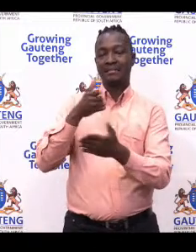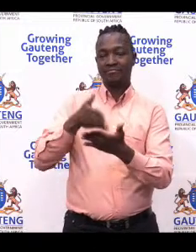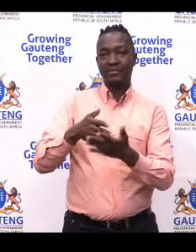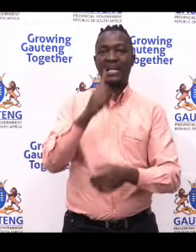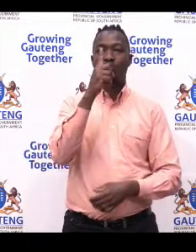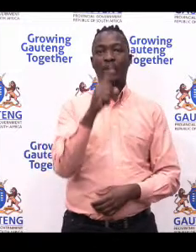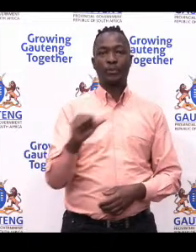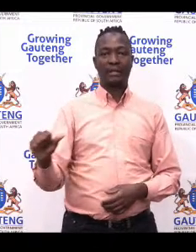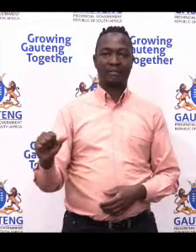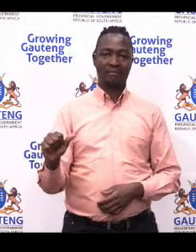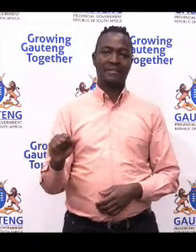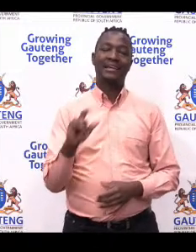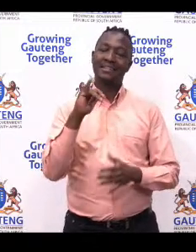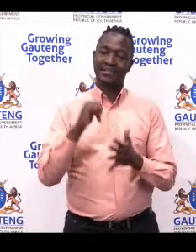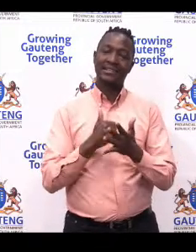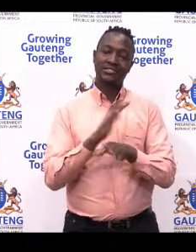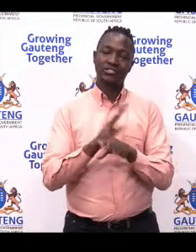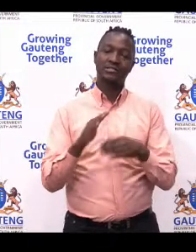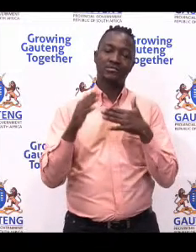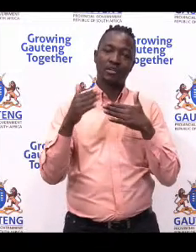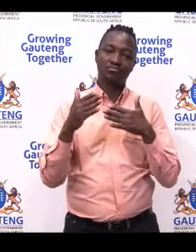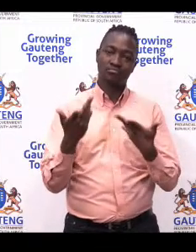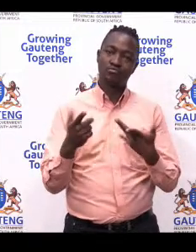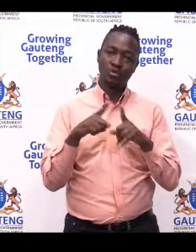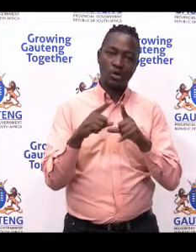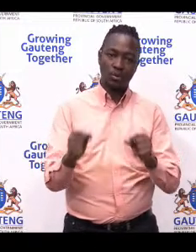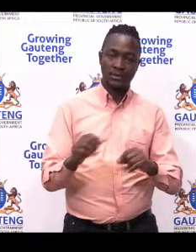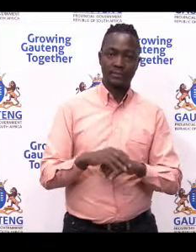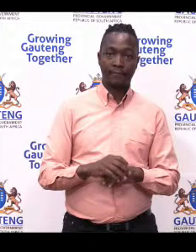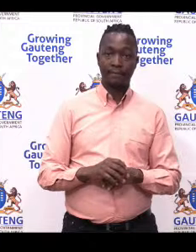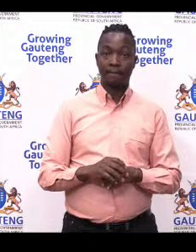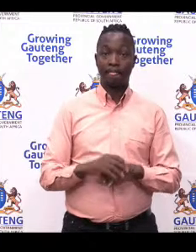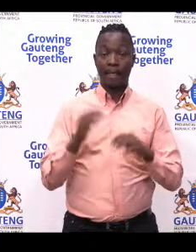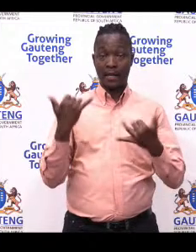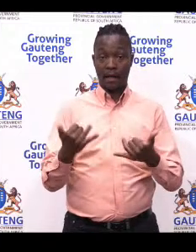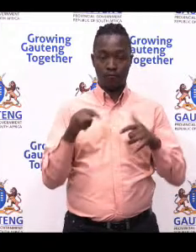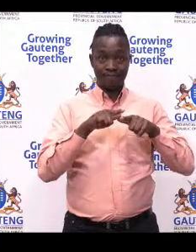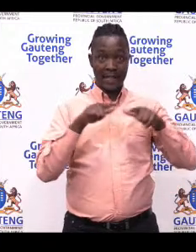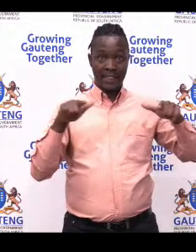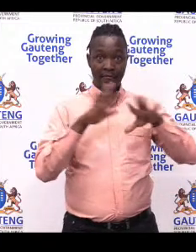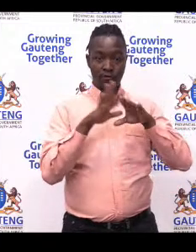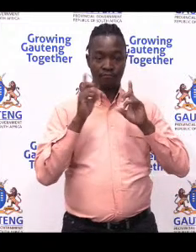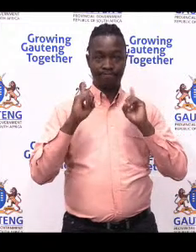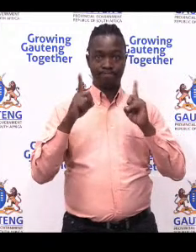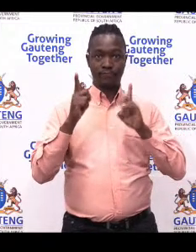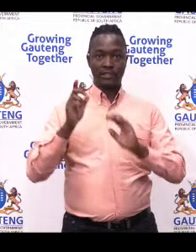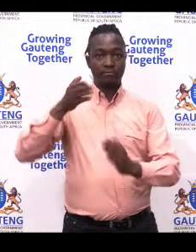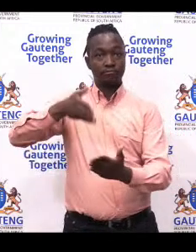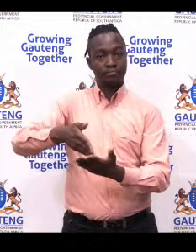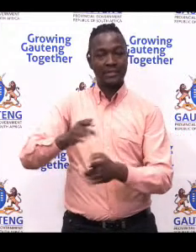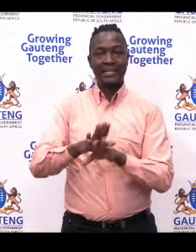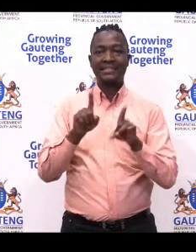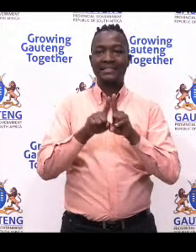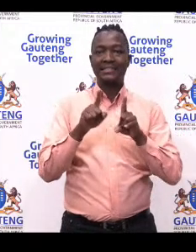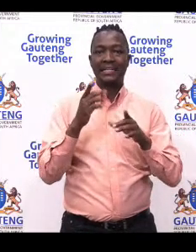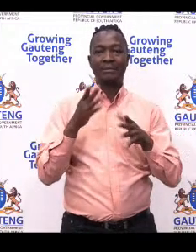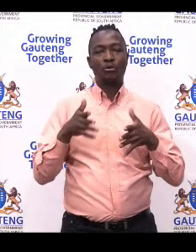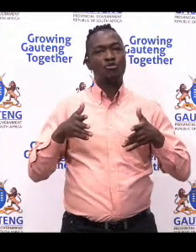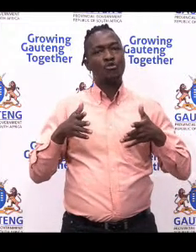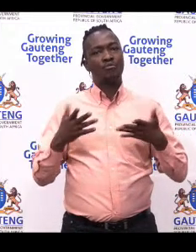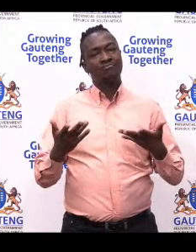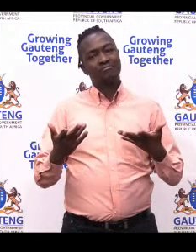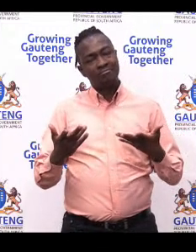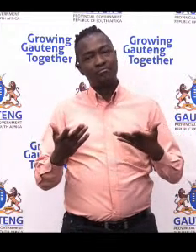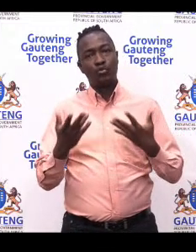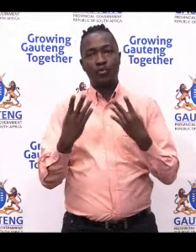week that is just concluding. At the level of teacher attendance, in the same way, we would have had